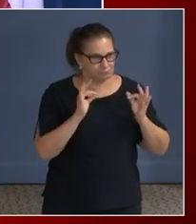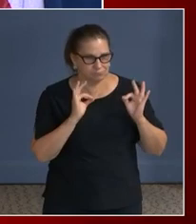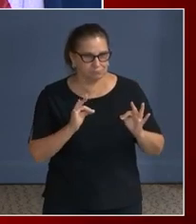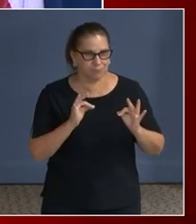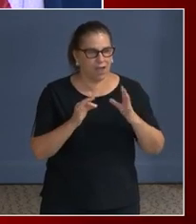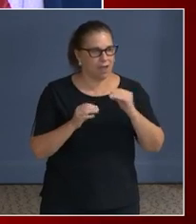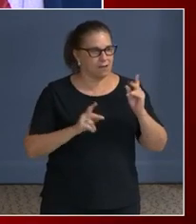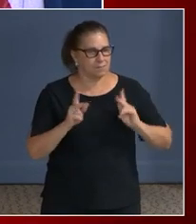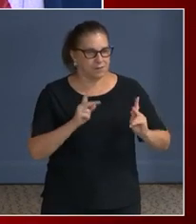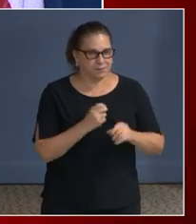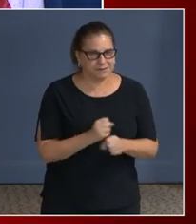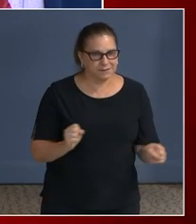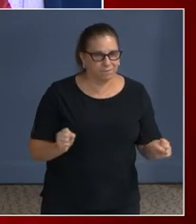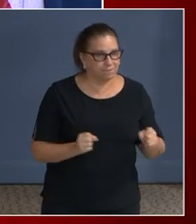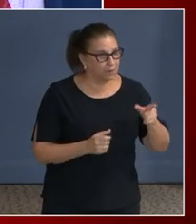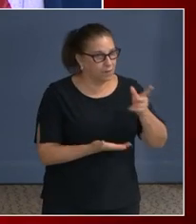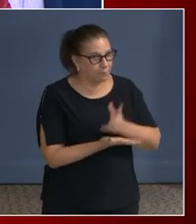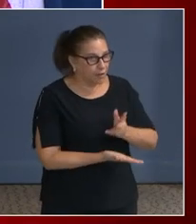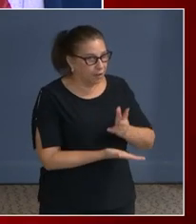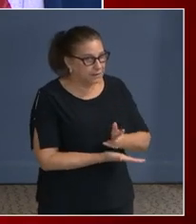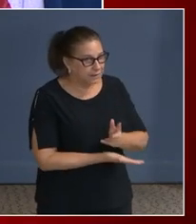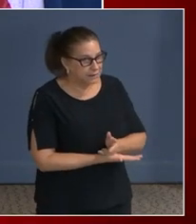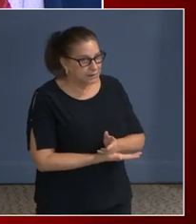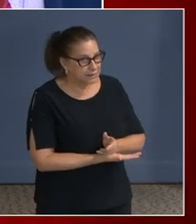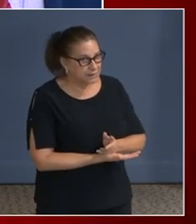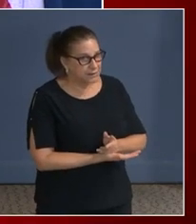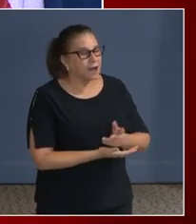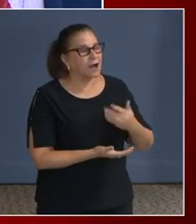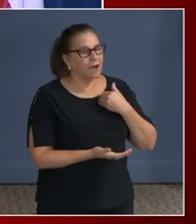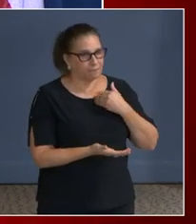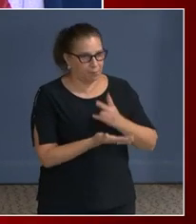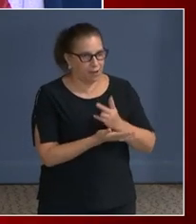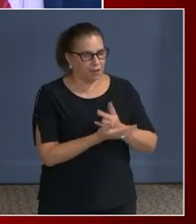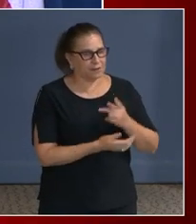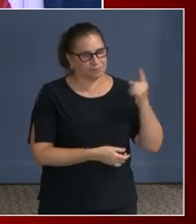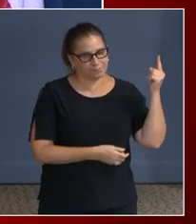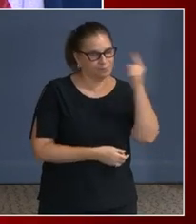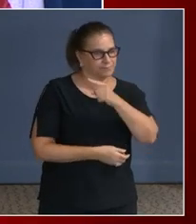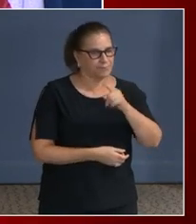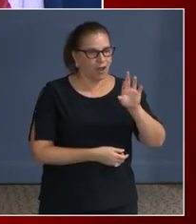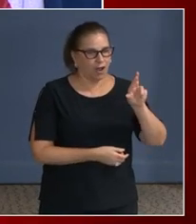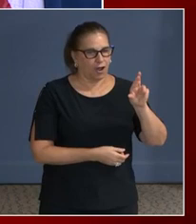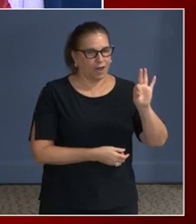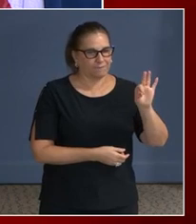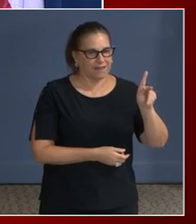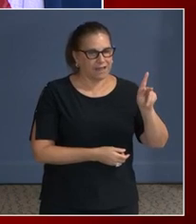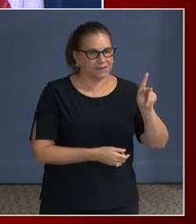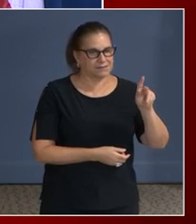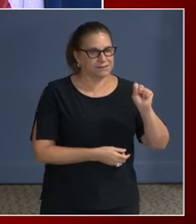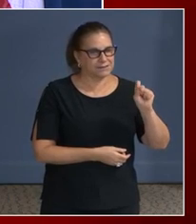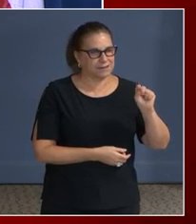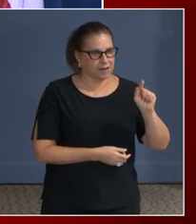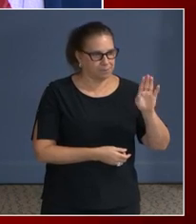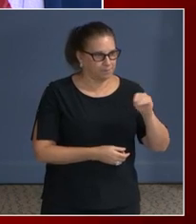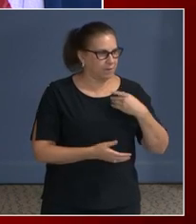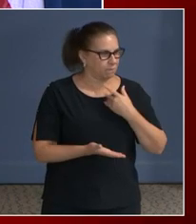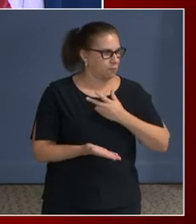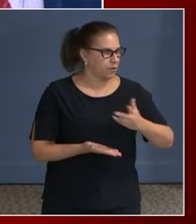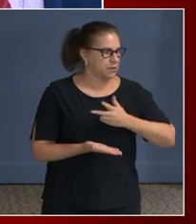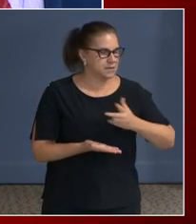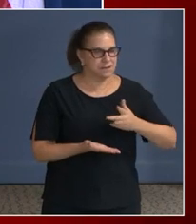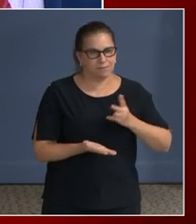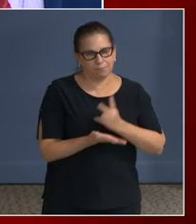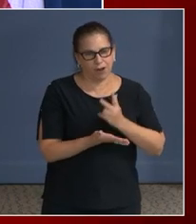be parking at RFK? Yes, situation? they will be parking at RFK. With regard to everything going on this week with RNC